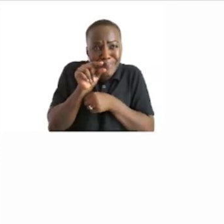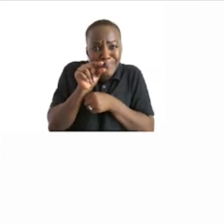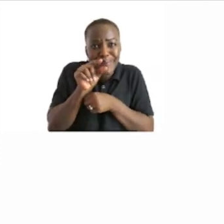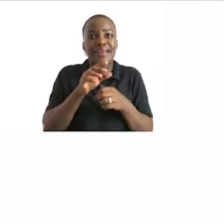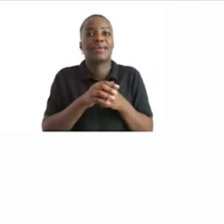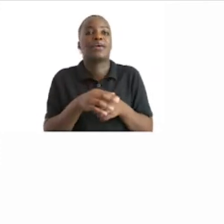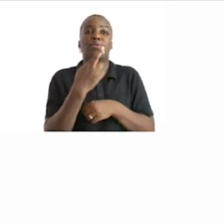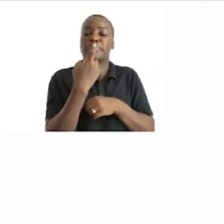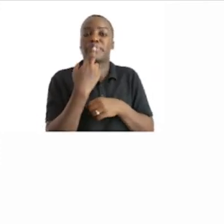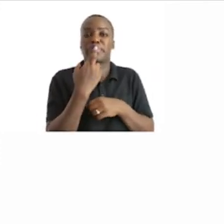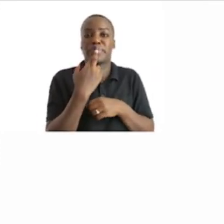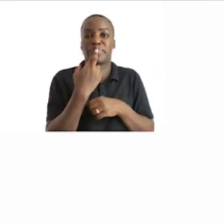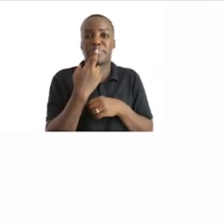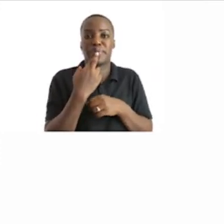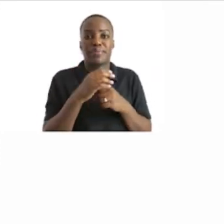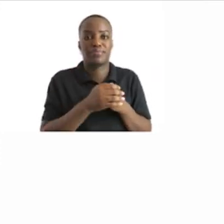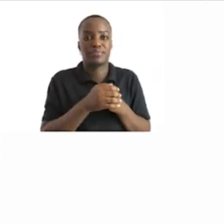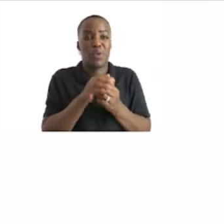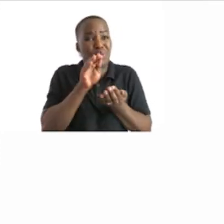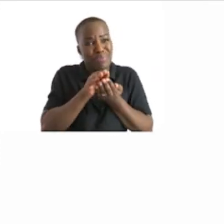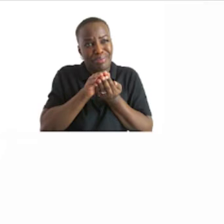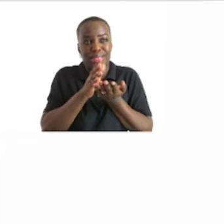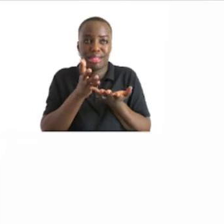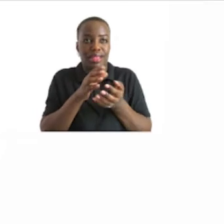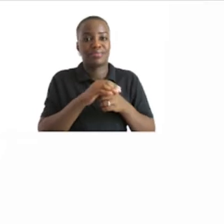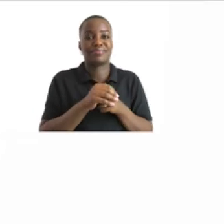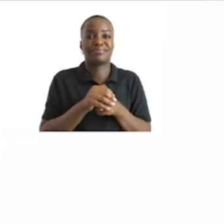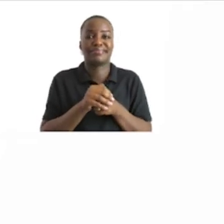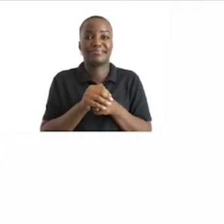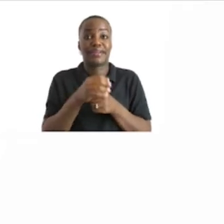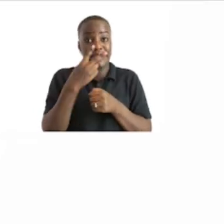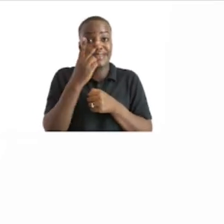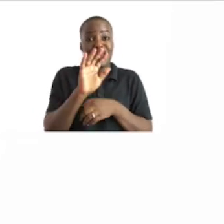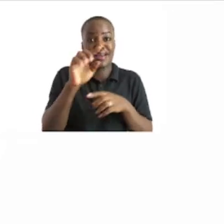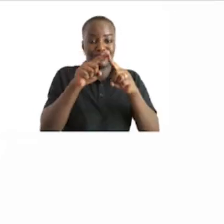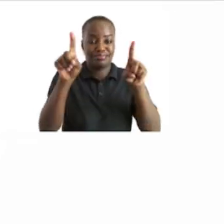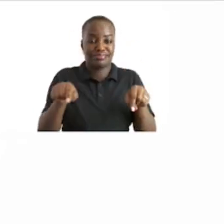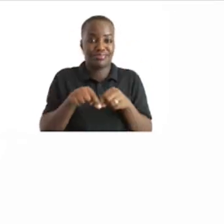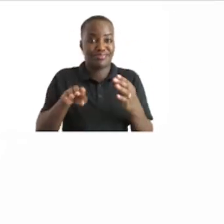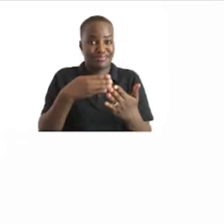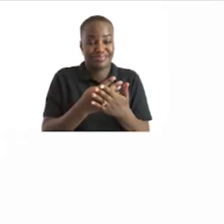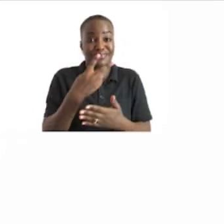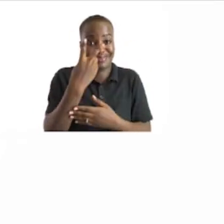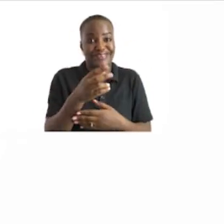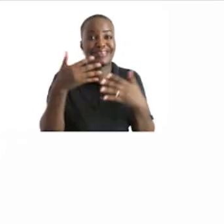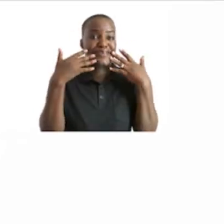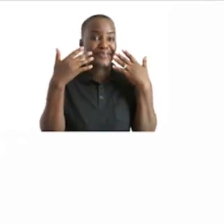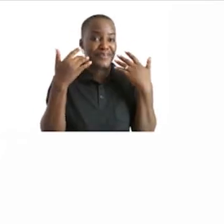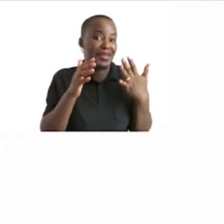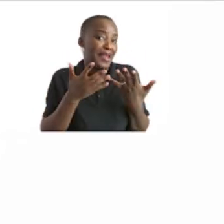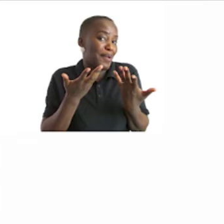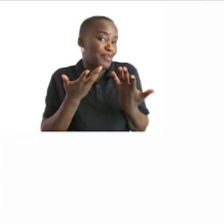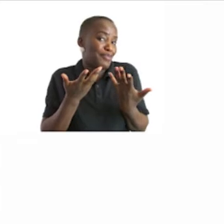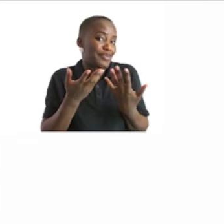small, or red? I'm sure the picture we can see there is Nat's cat. Look at